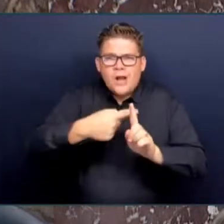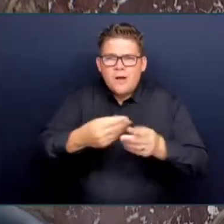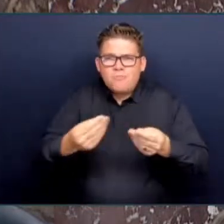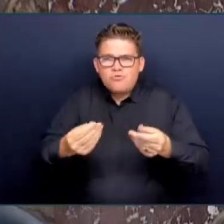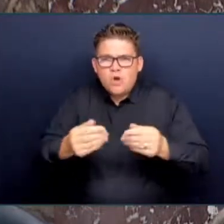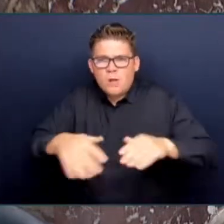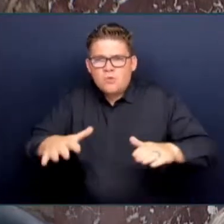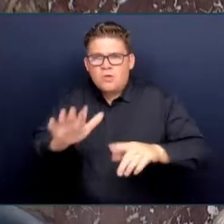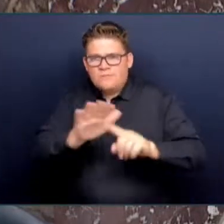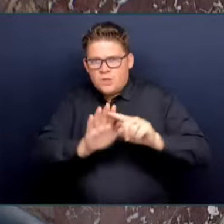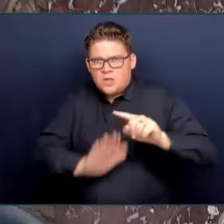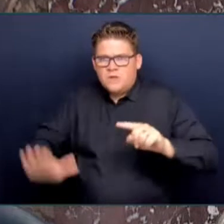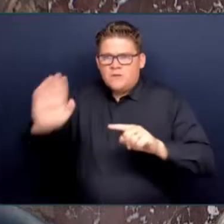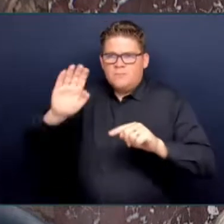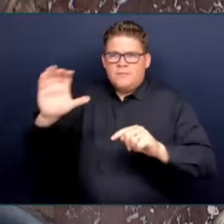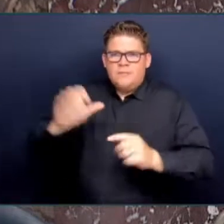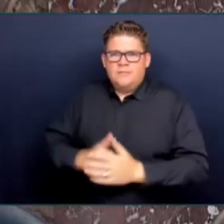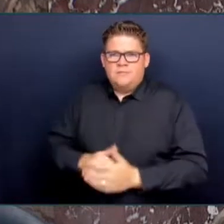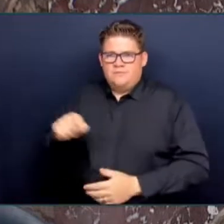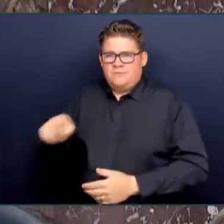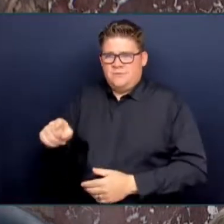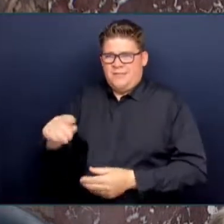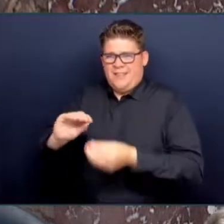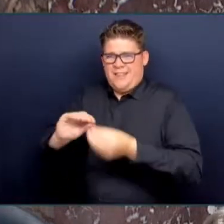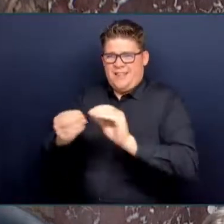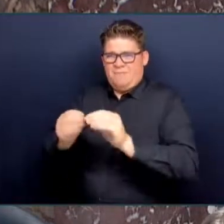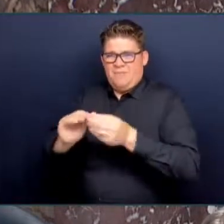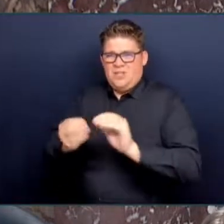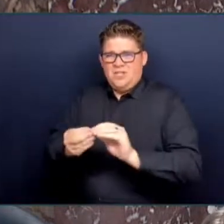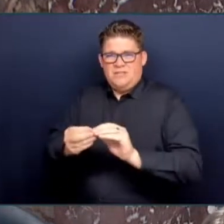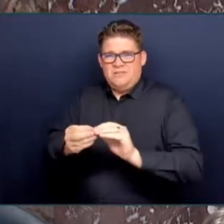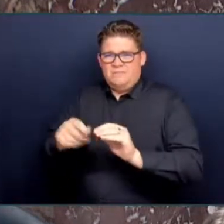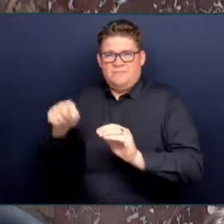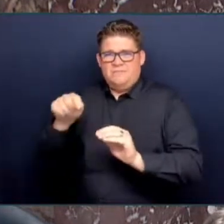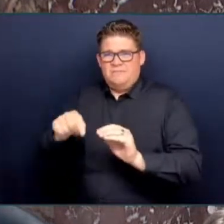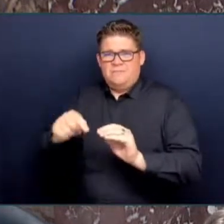that... Members, let's